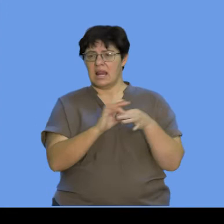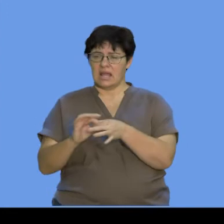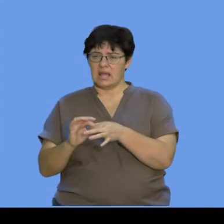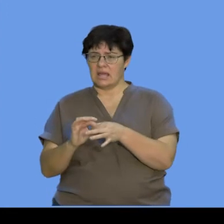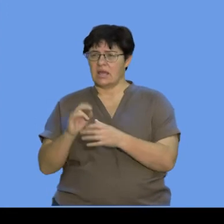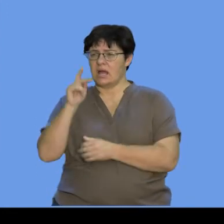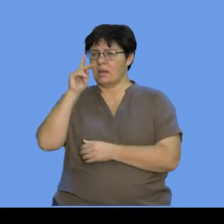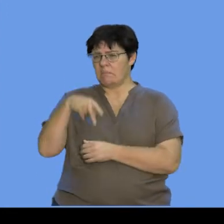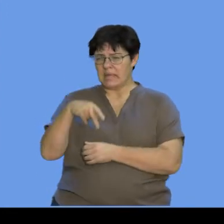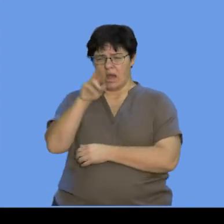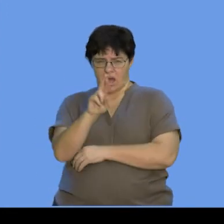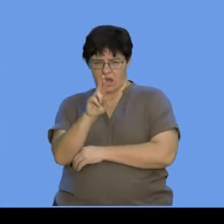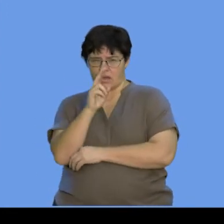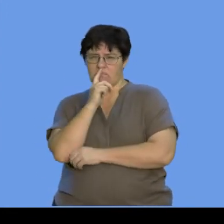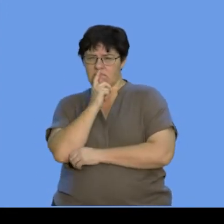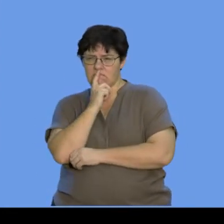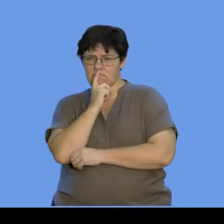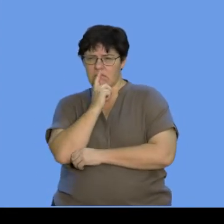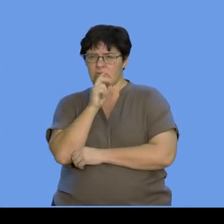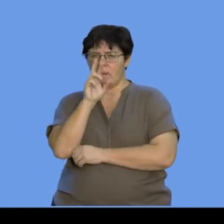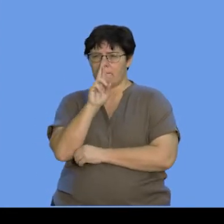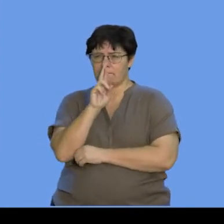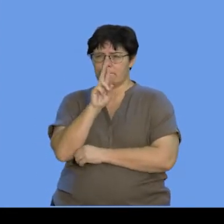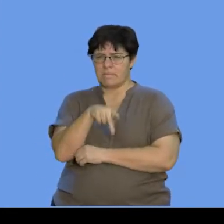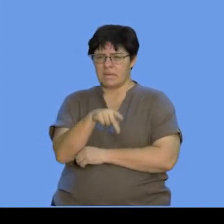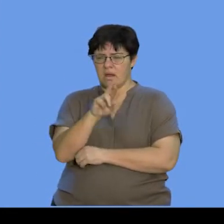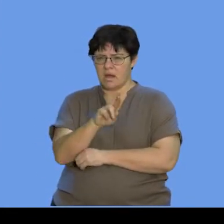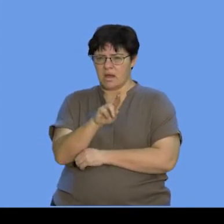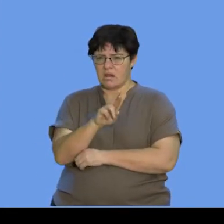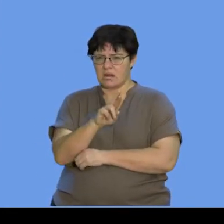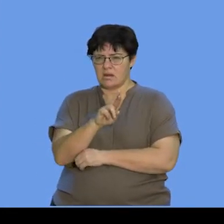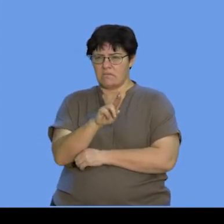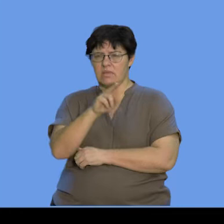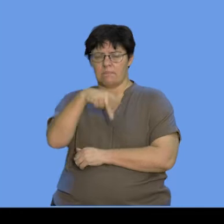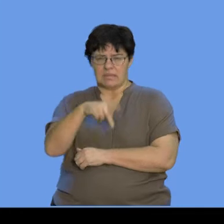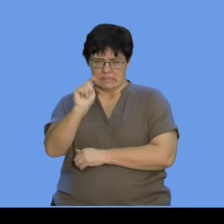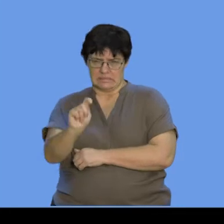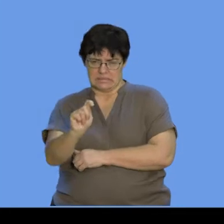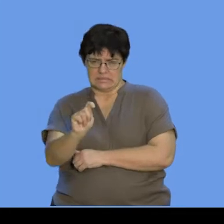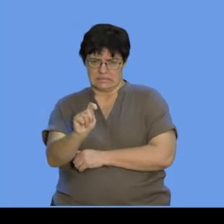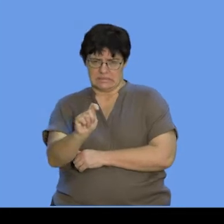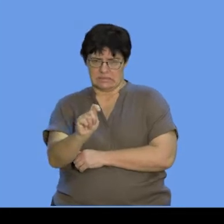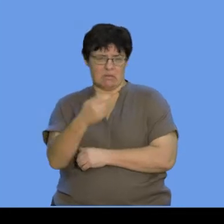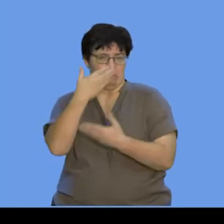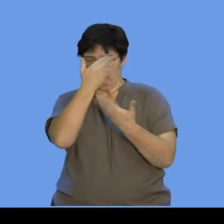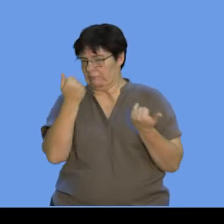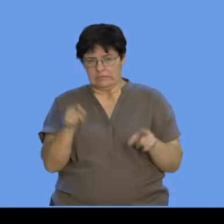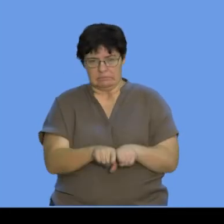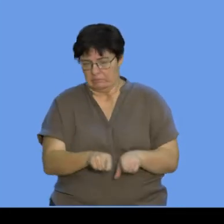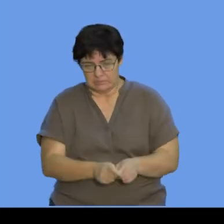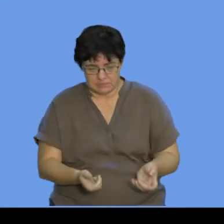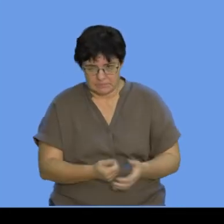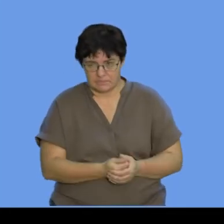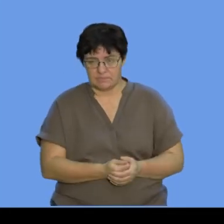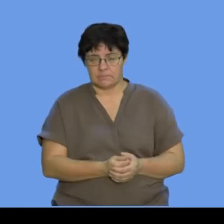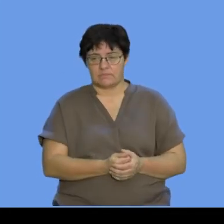I link it to the PR, so PR will go with PT, right, which I also do not